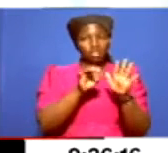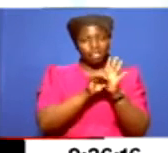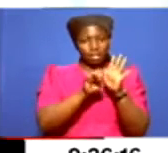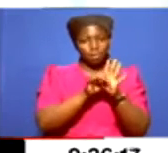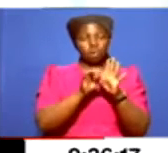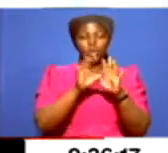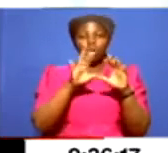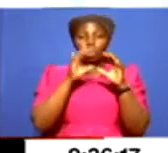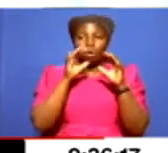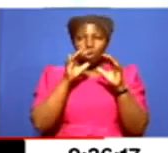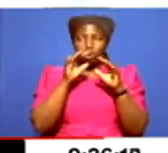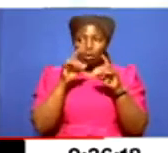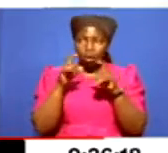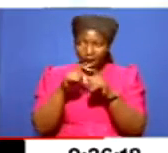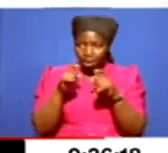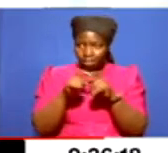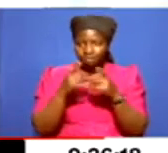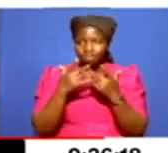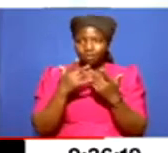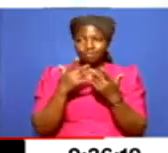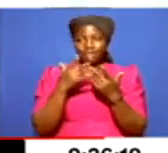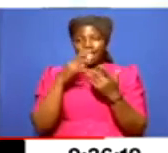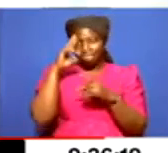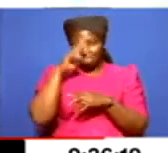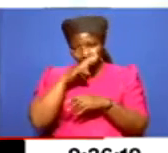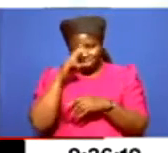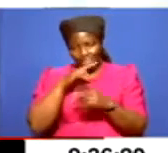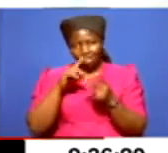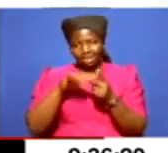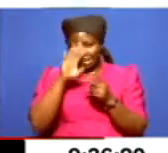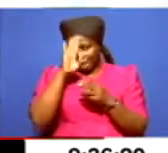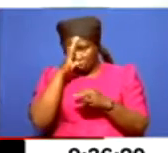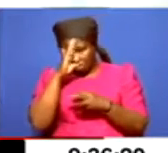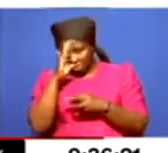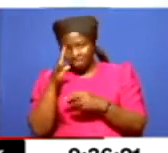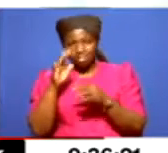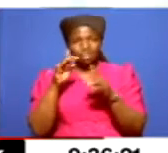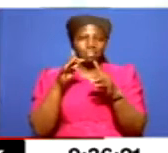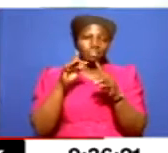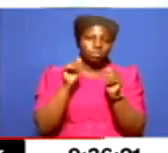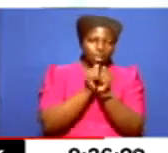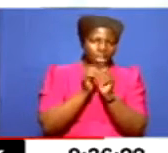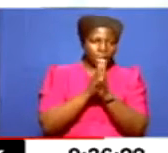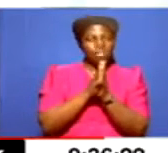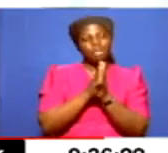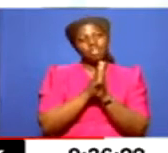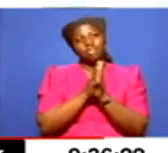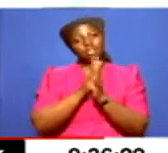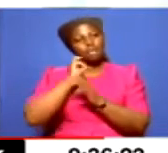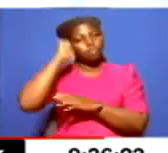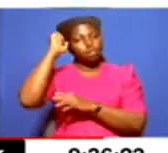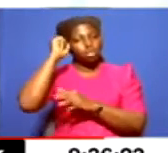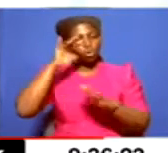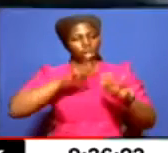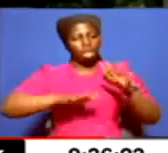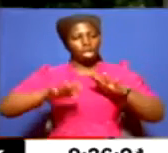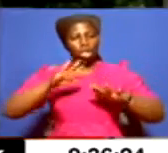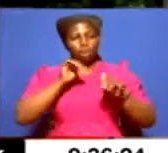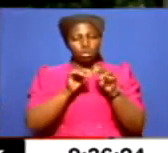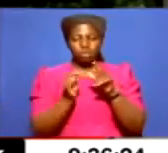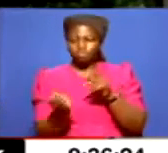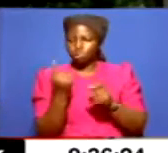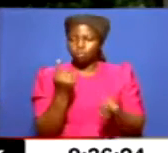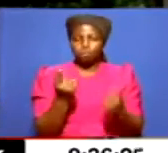significant risk, uncertainty, in addition to the geopolitical tensions that have emerged in recent months.